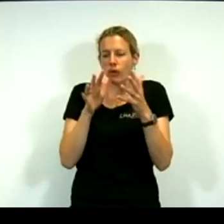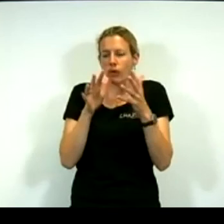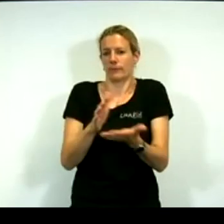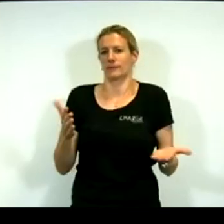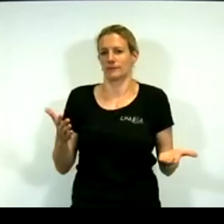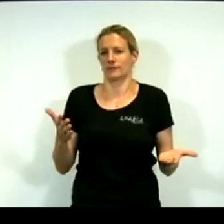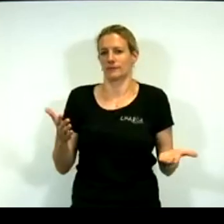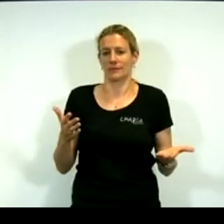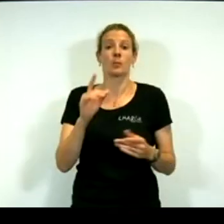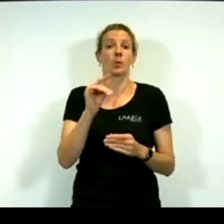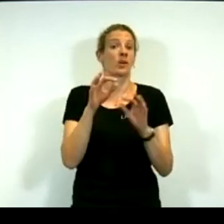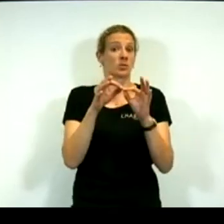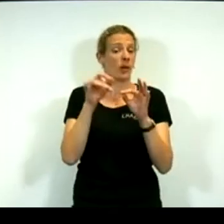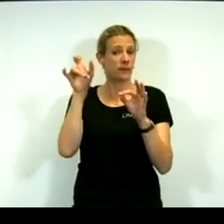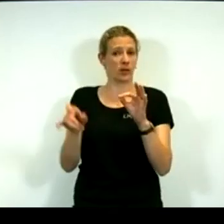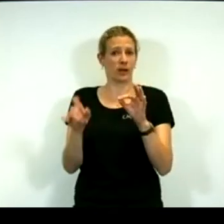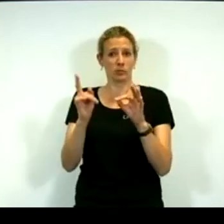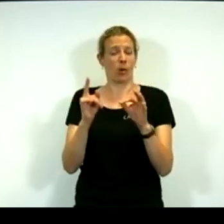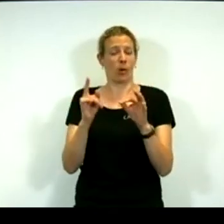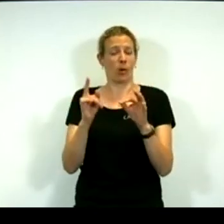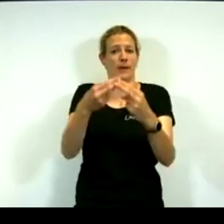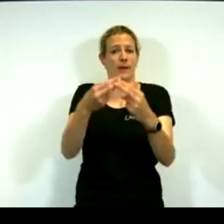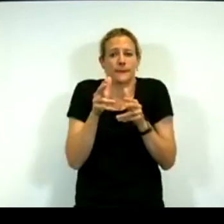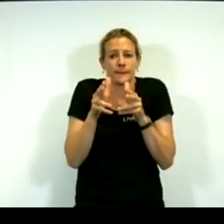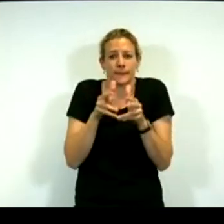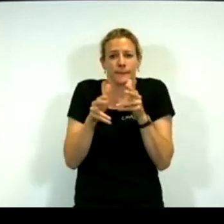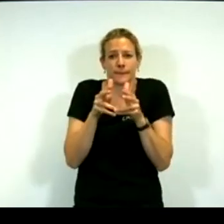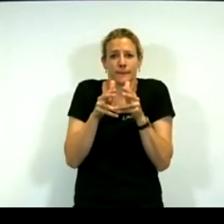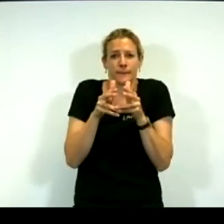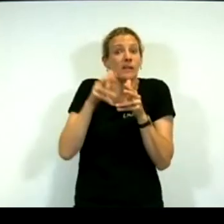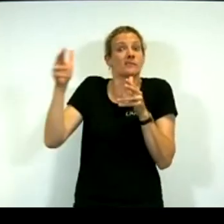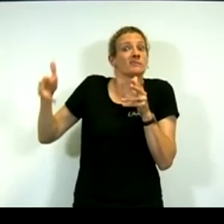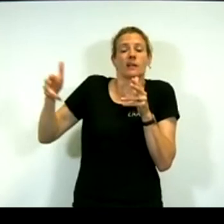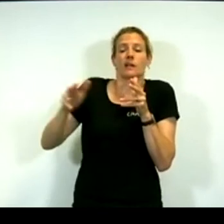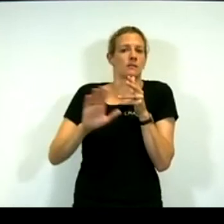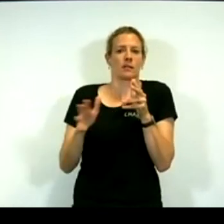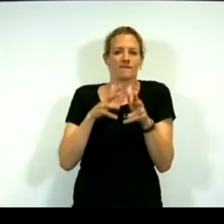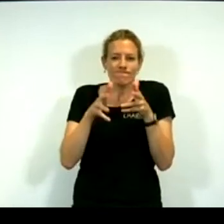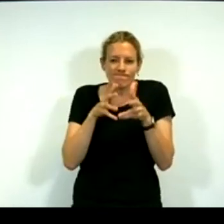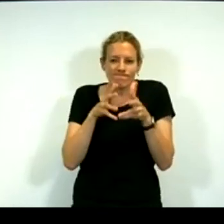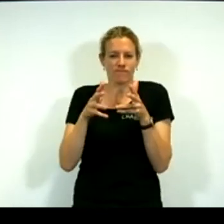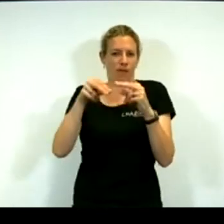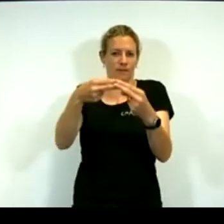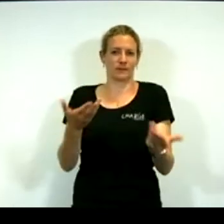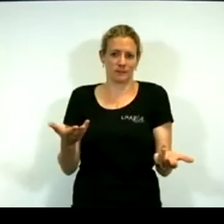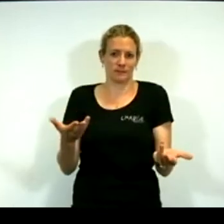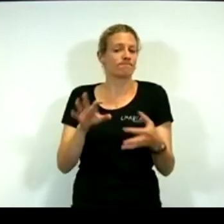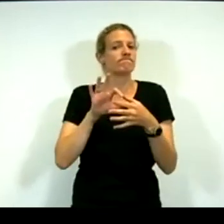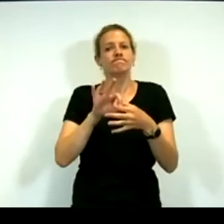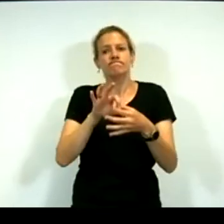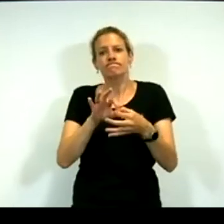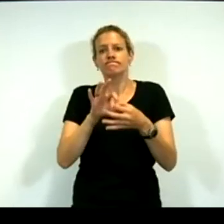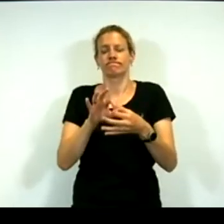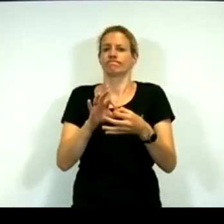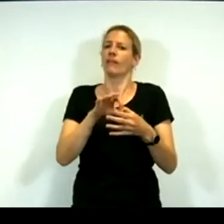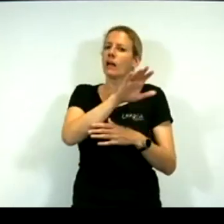this, and their hands will never go outside the window. It all depends on what kind of visual field is